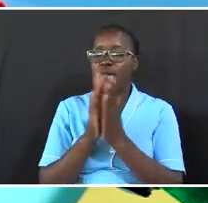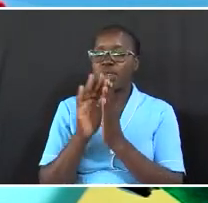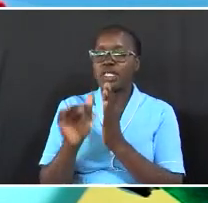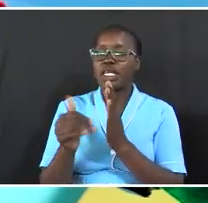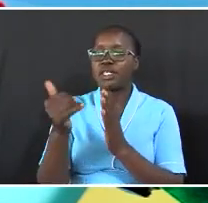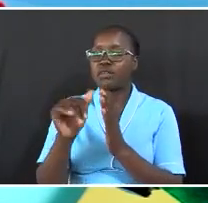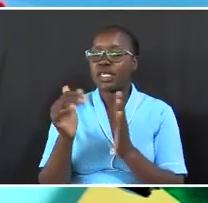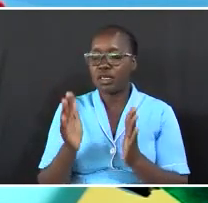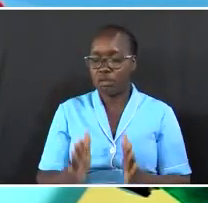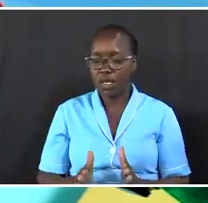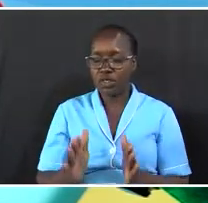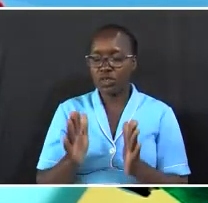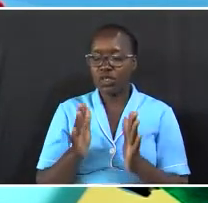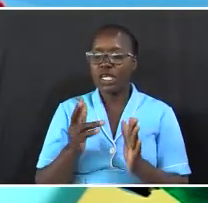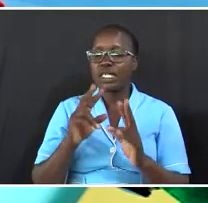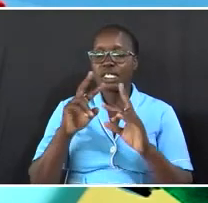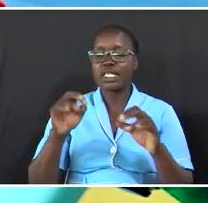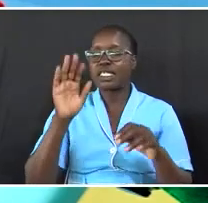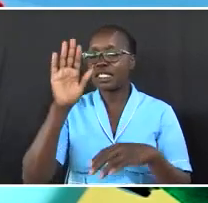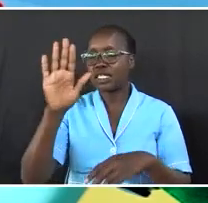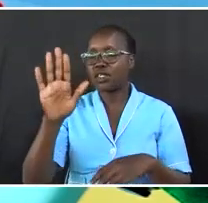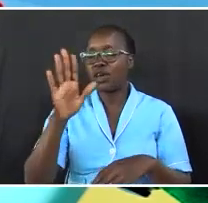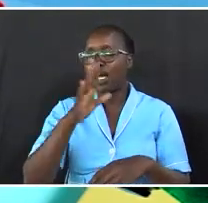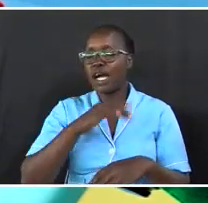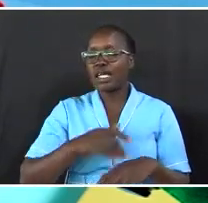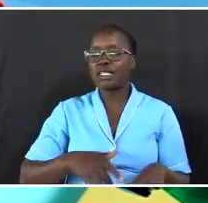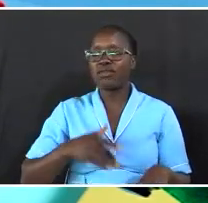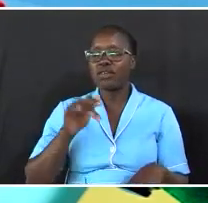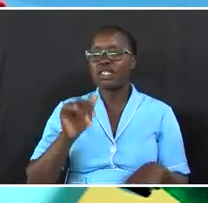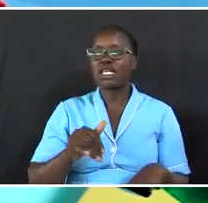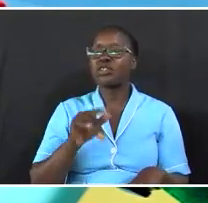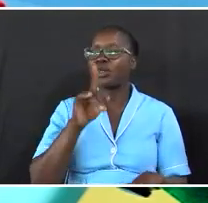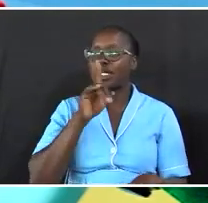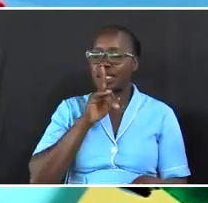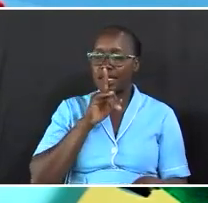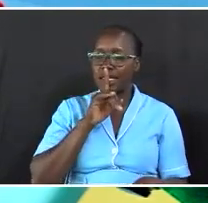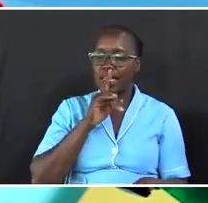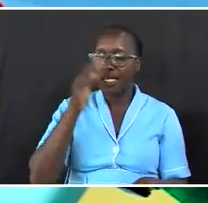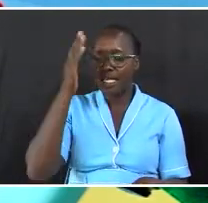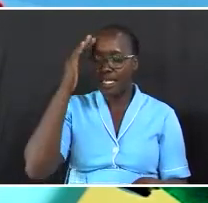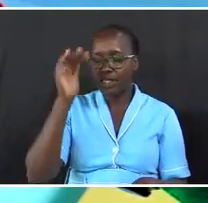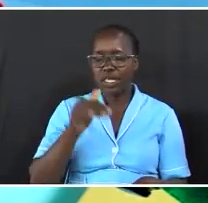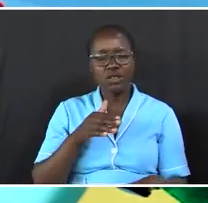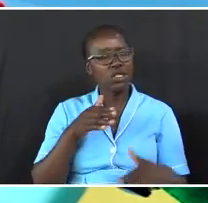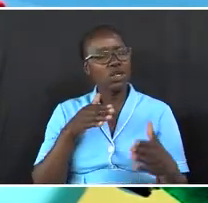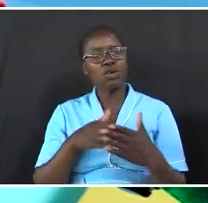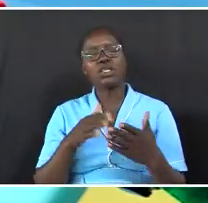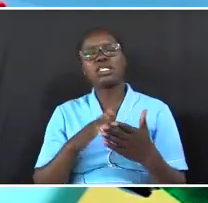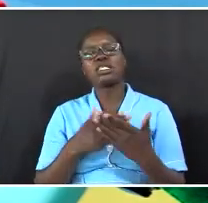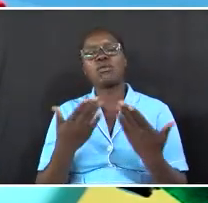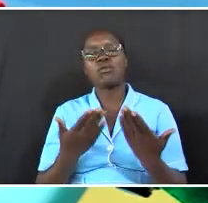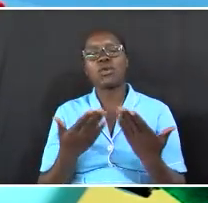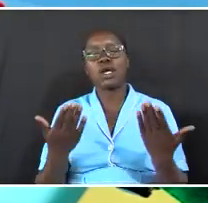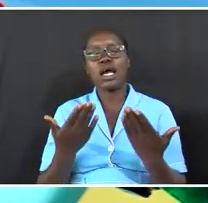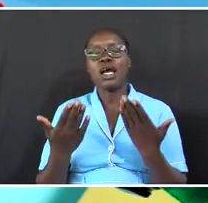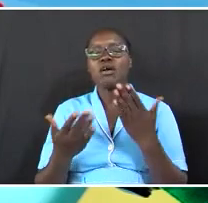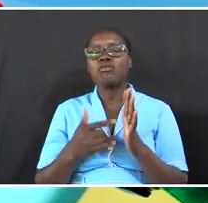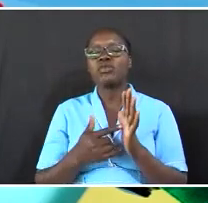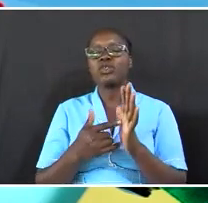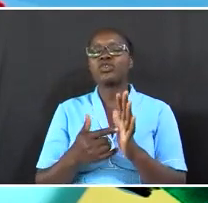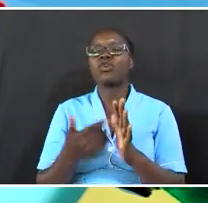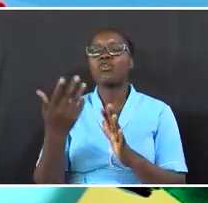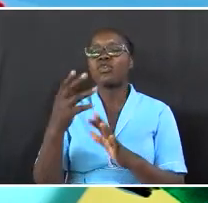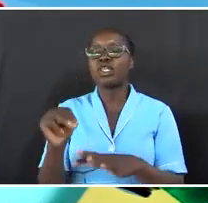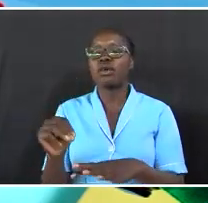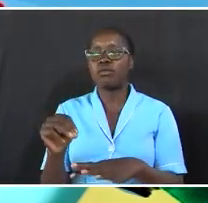there's any person that is seeking you and they feel that you are silent, I know that you are in a corner in that boat. May you show up for